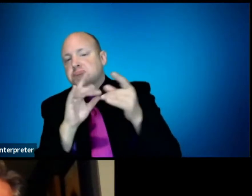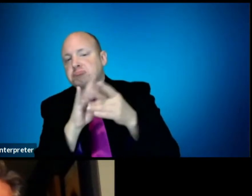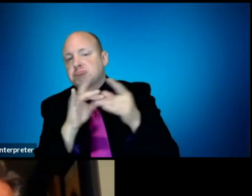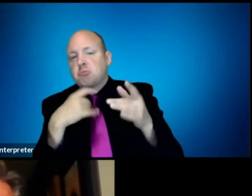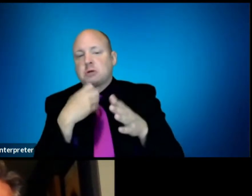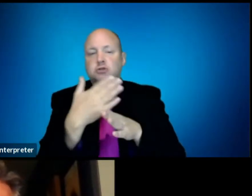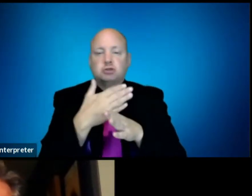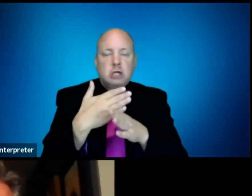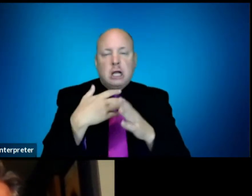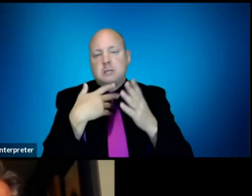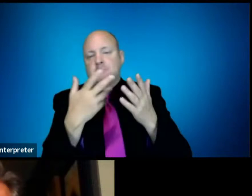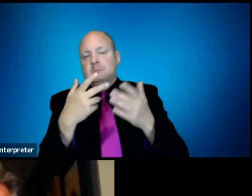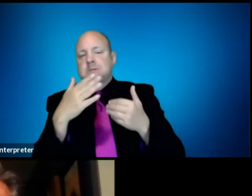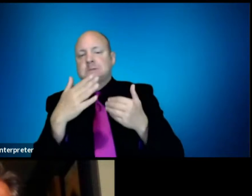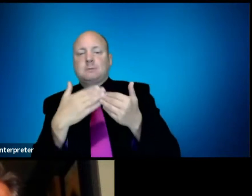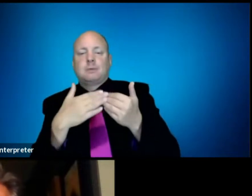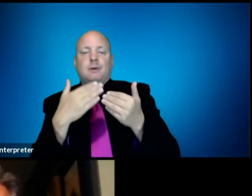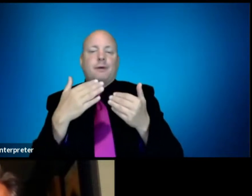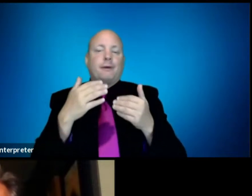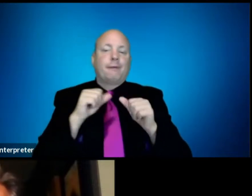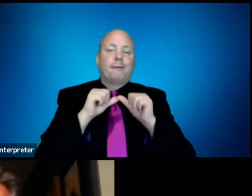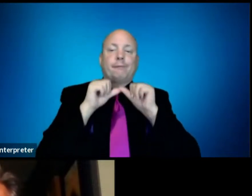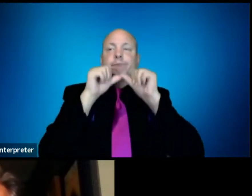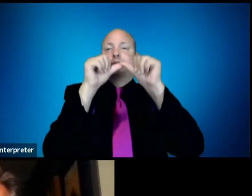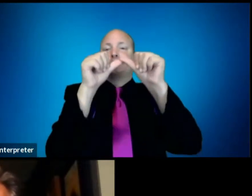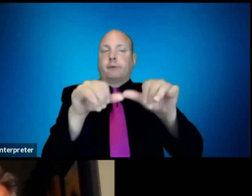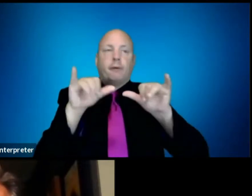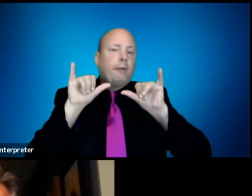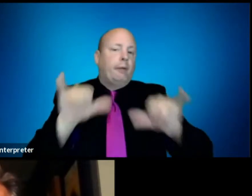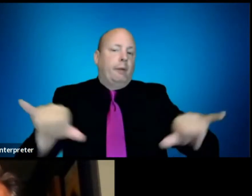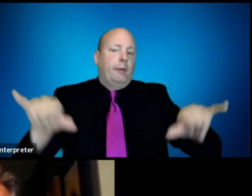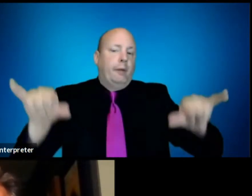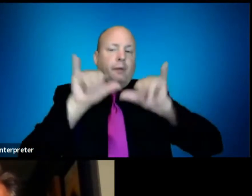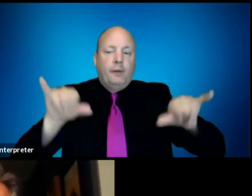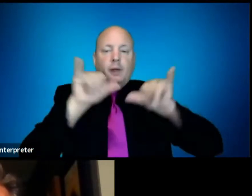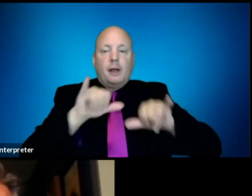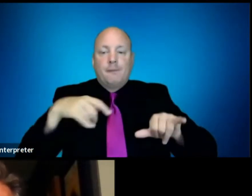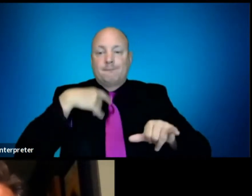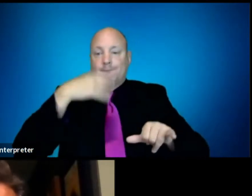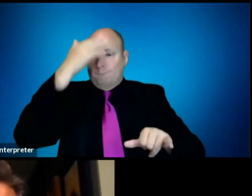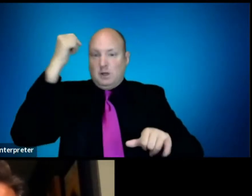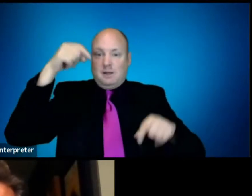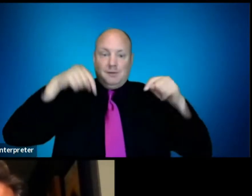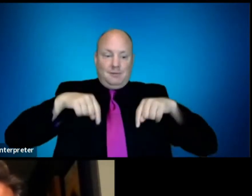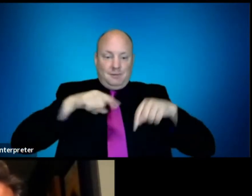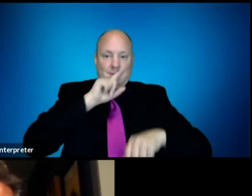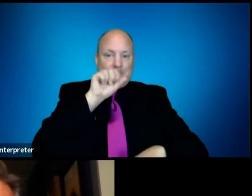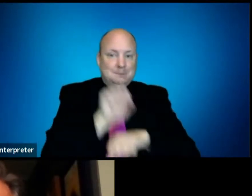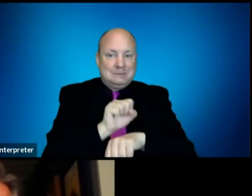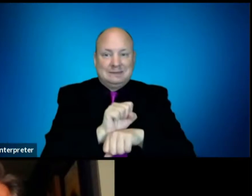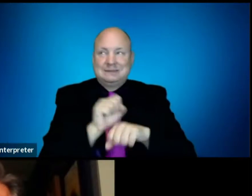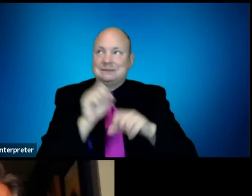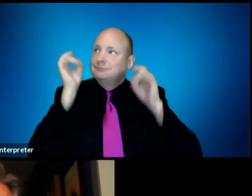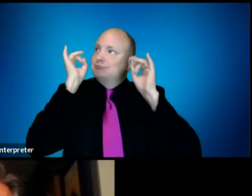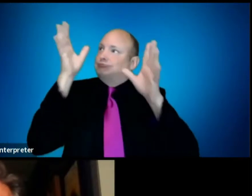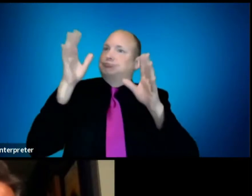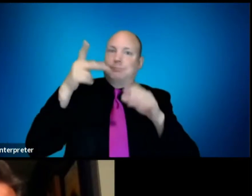an ongoing tragedy to forget that this is an ongoing tragedy. So thank you for sharing that with us.